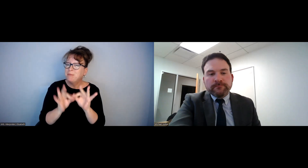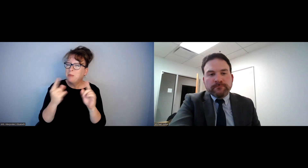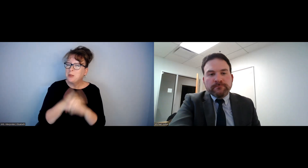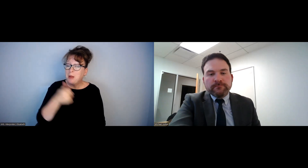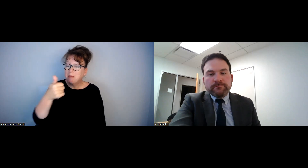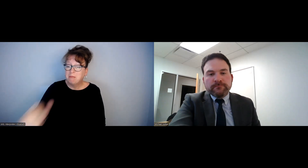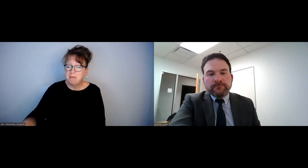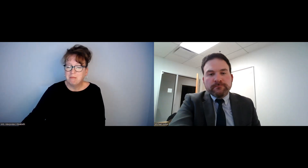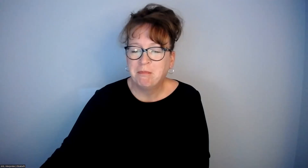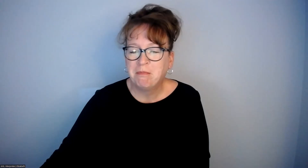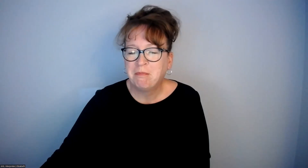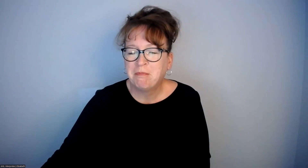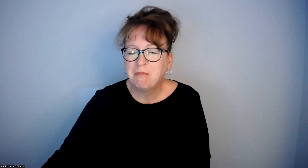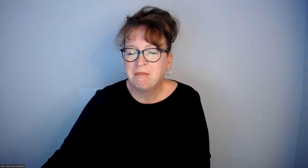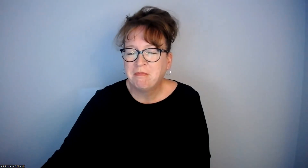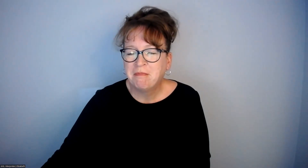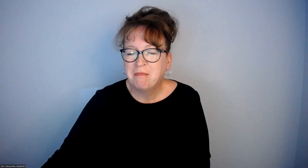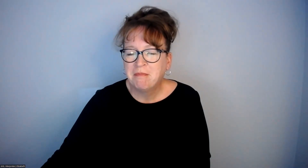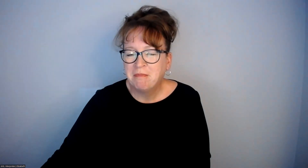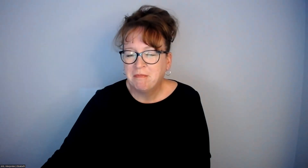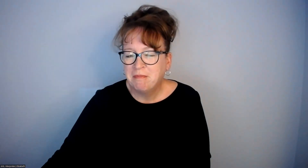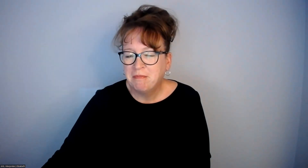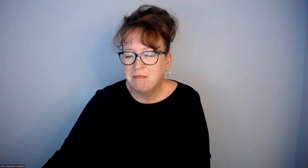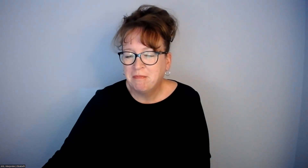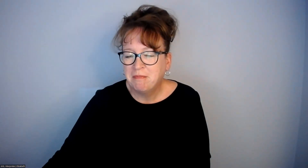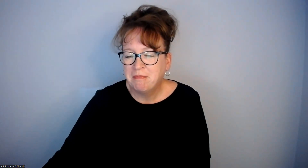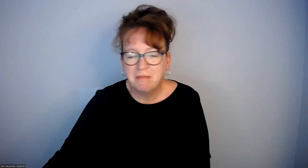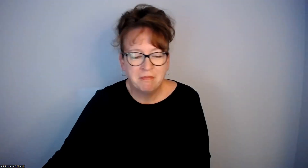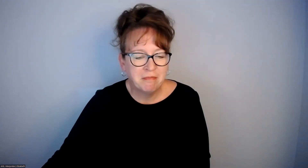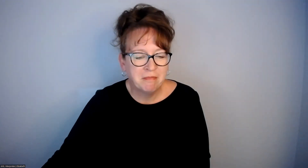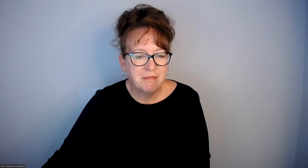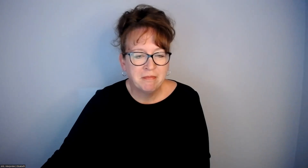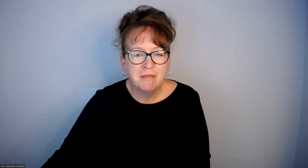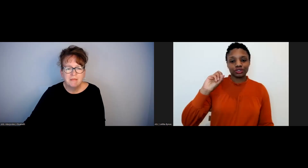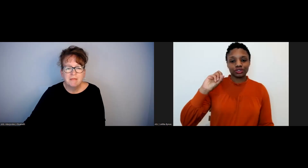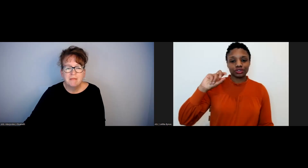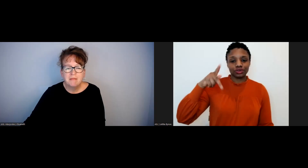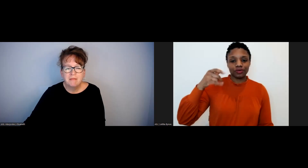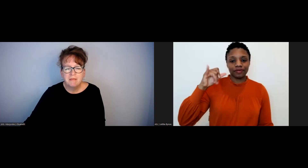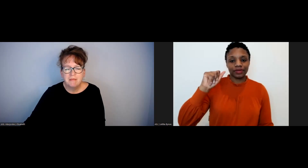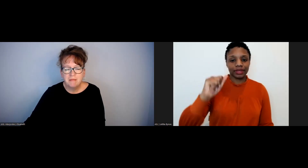One, if I might, just one follow-up thought. This is Sophia again. I'm